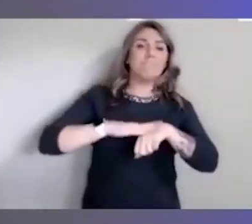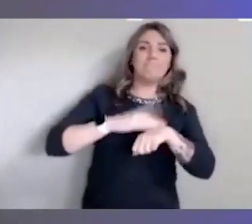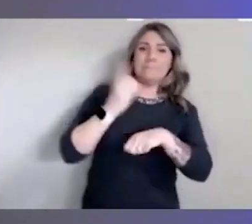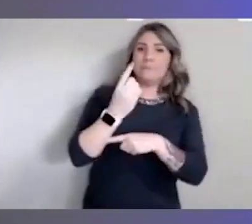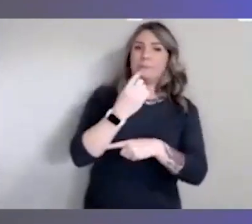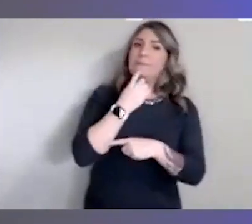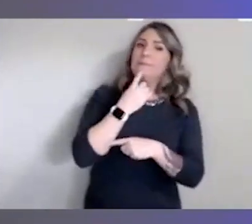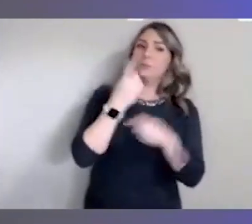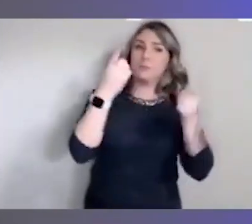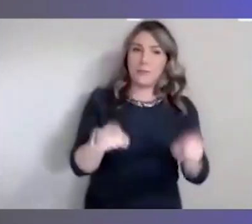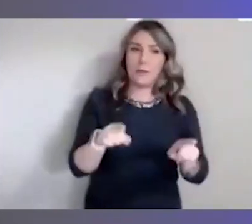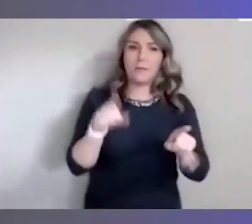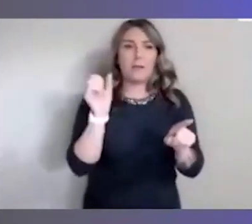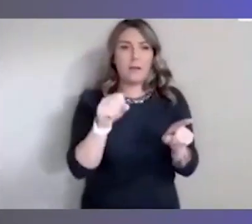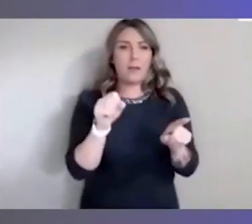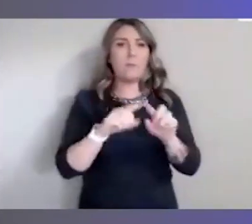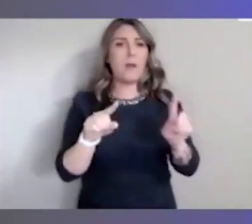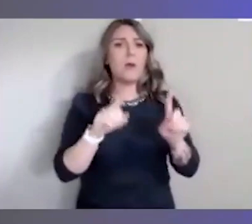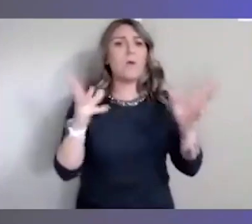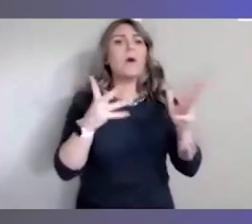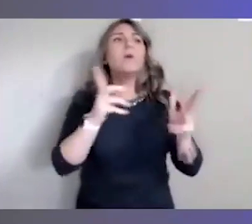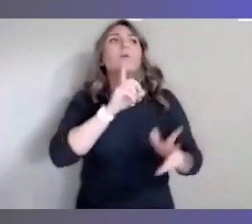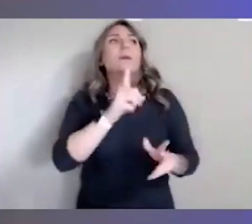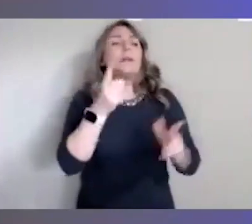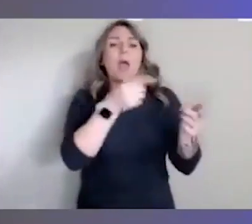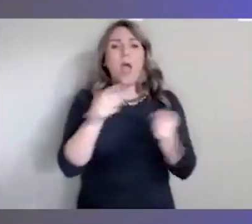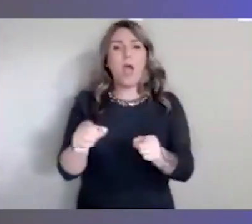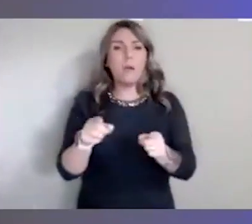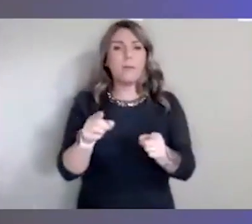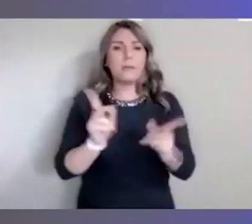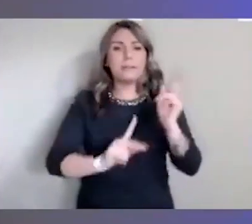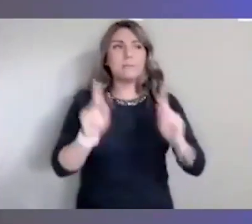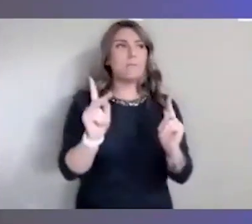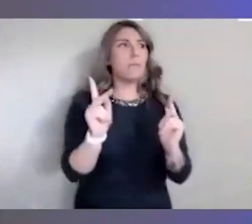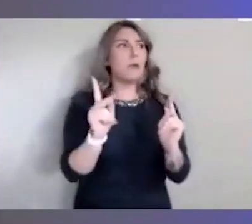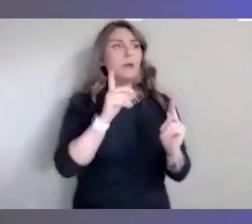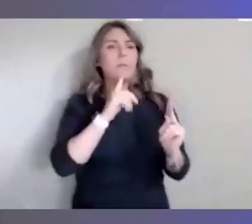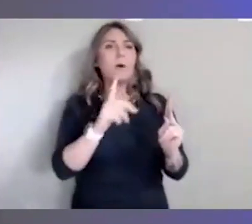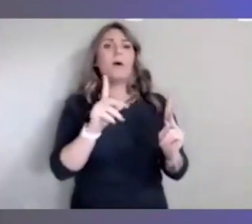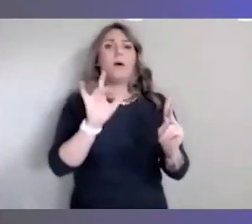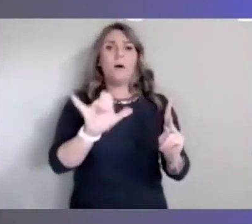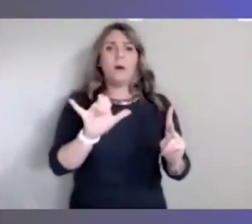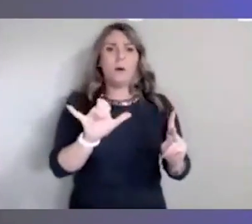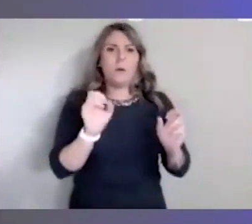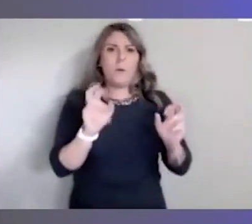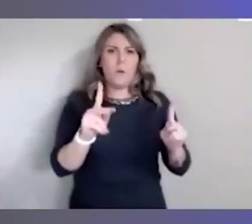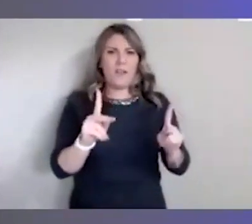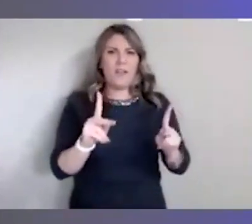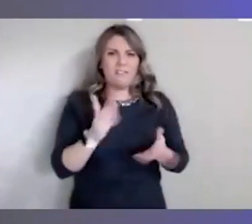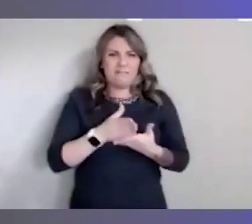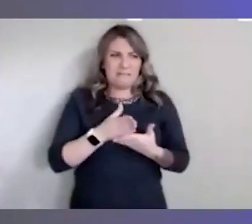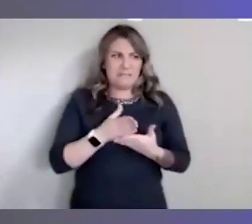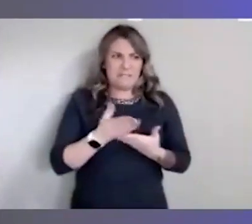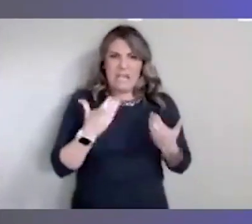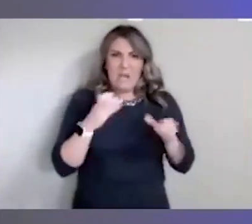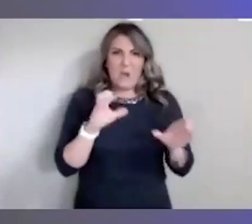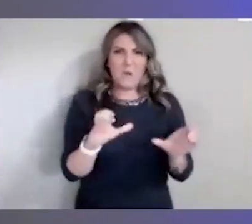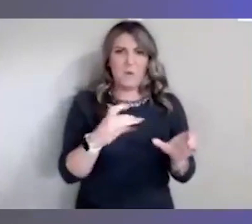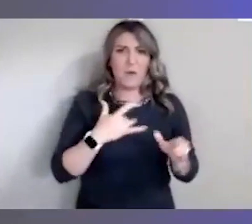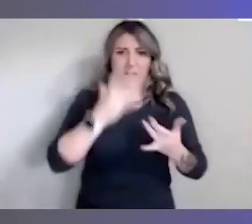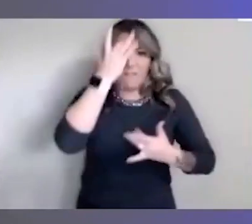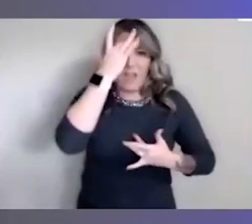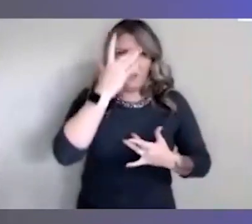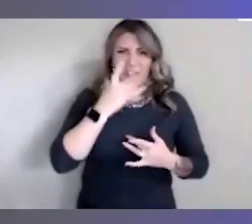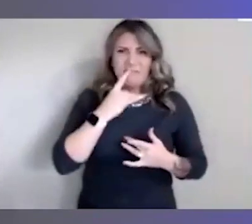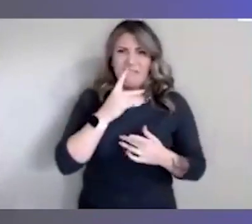on, but what really happens is people are taking stock and saying, I don't want to get the virus. I don't want to give it to my loved ones, my